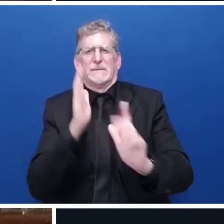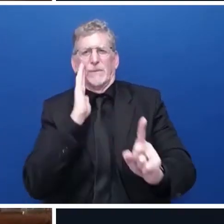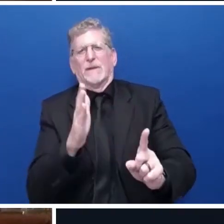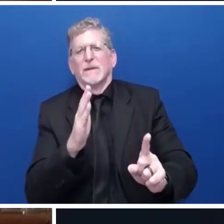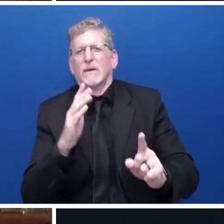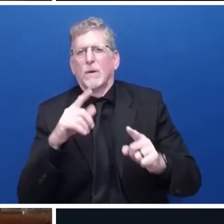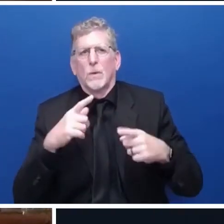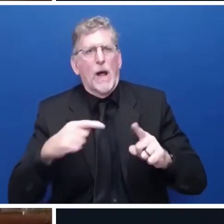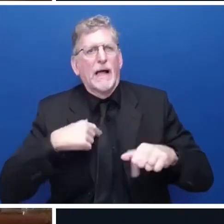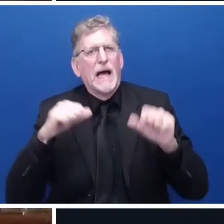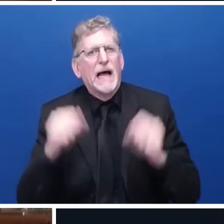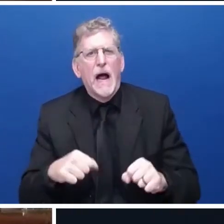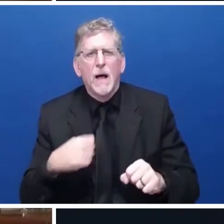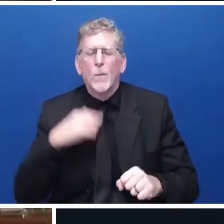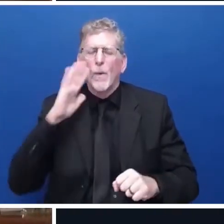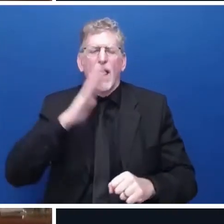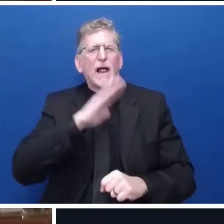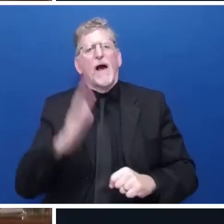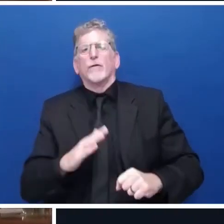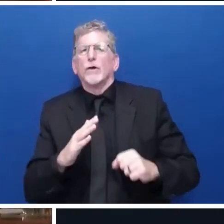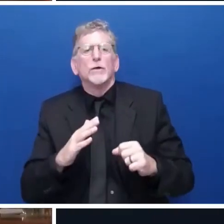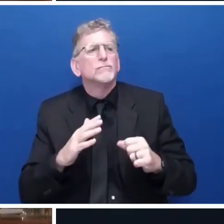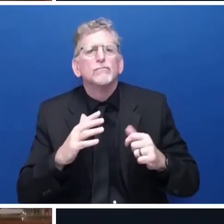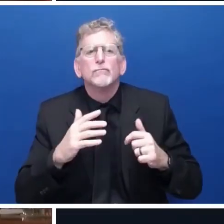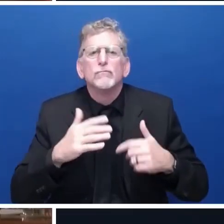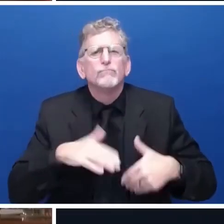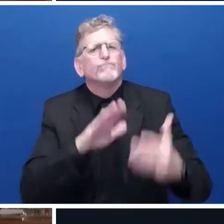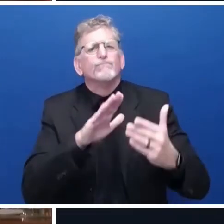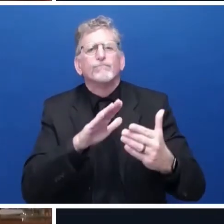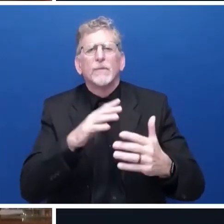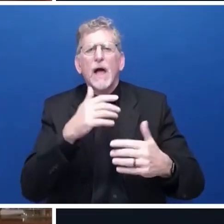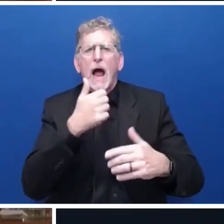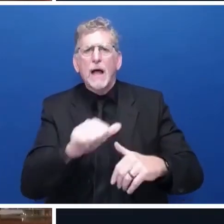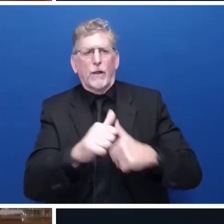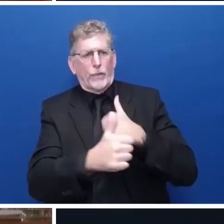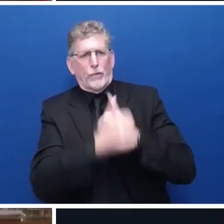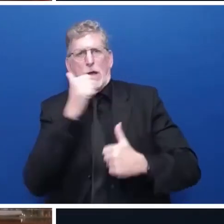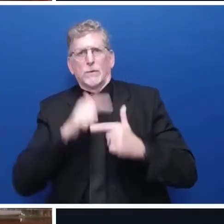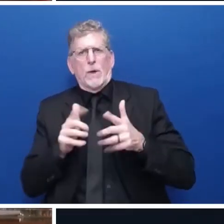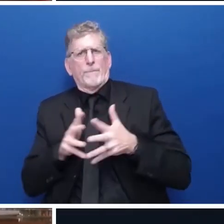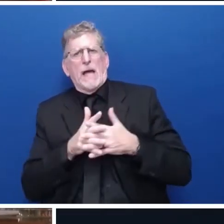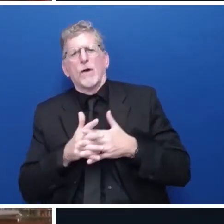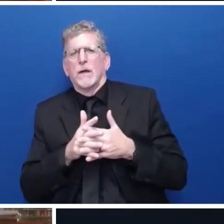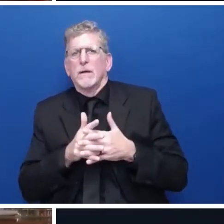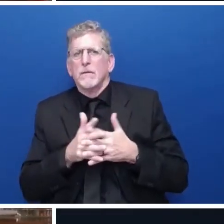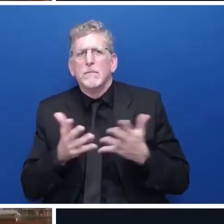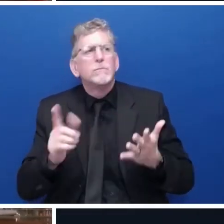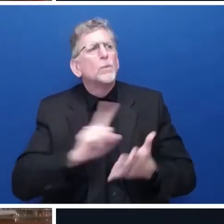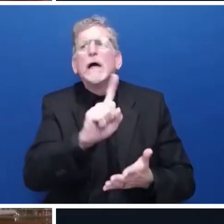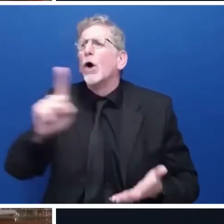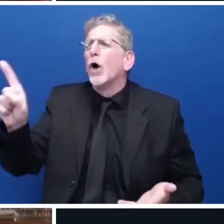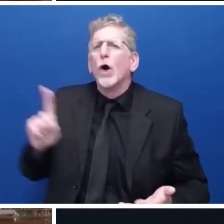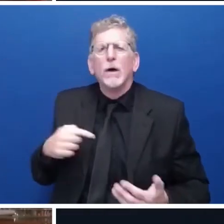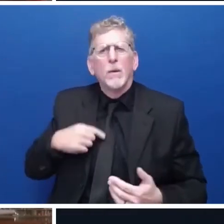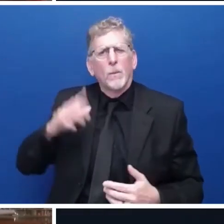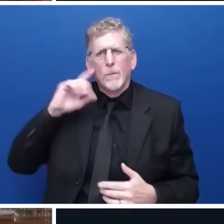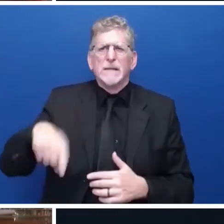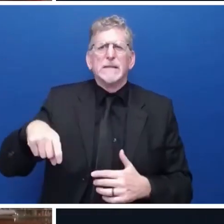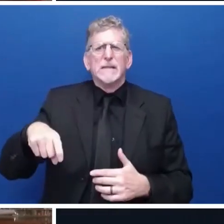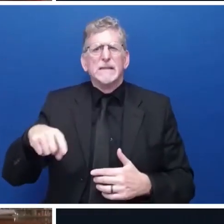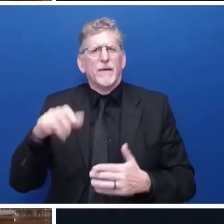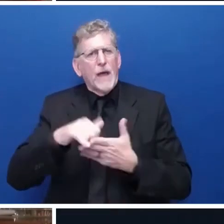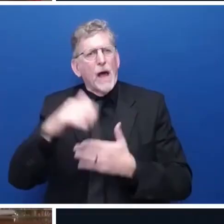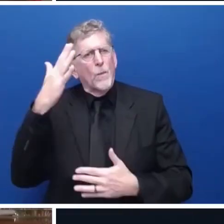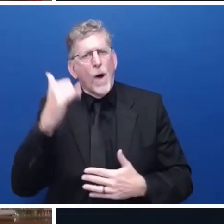America wherever we must. That's why in a breakthrough operation last June, the United States